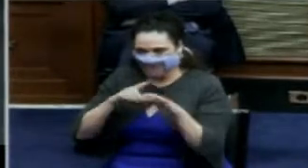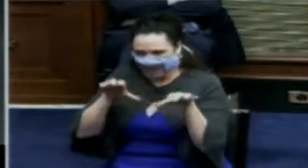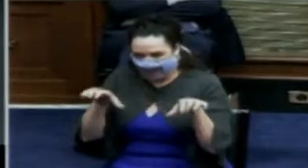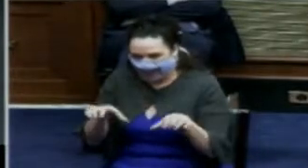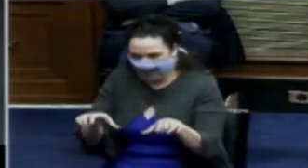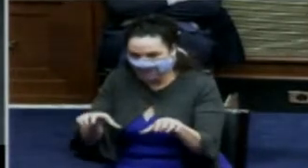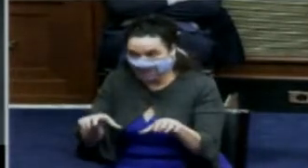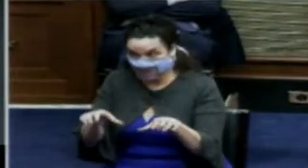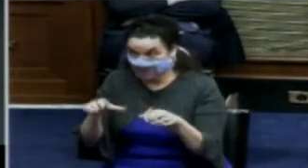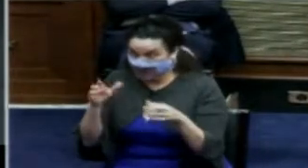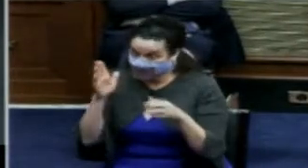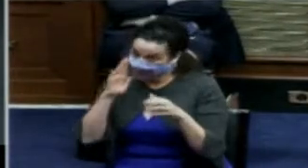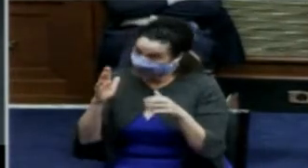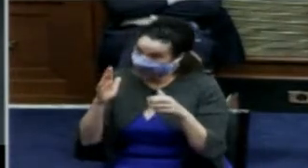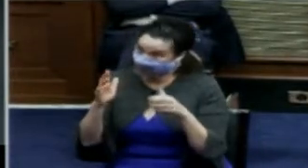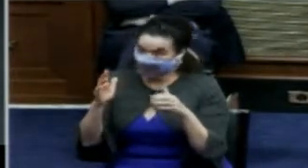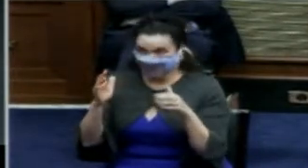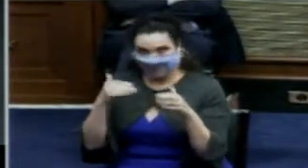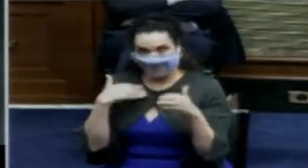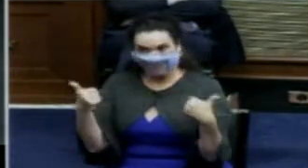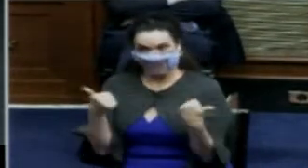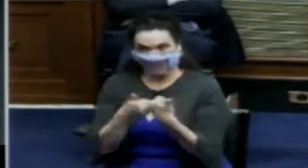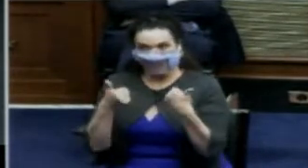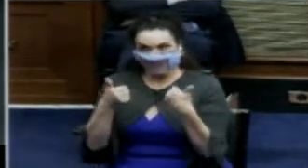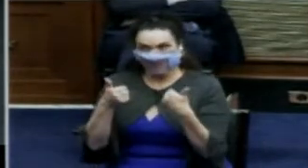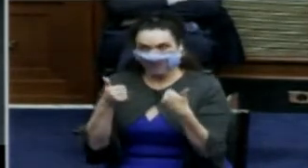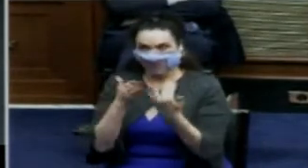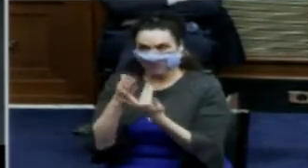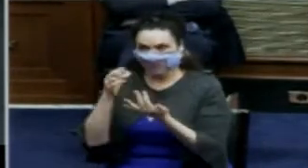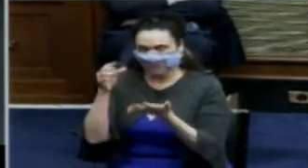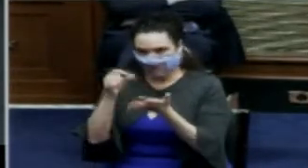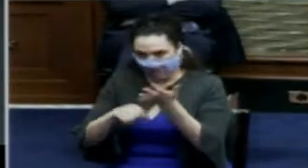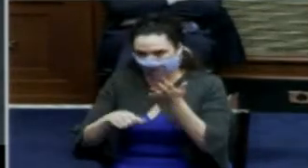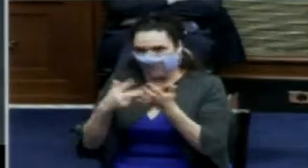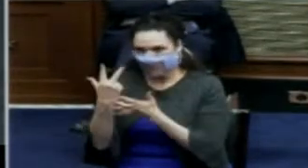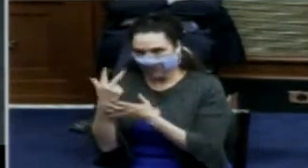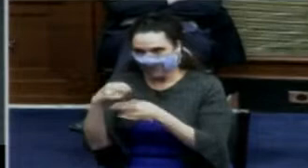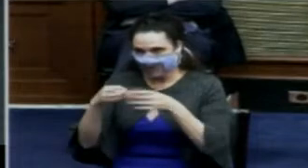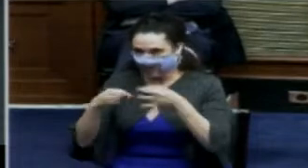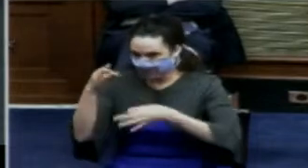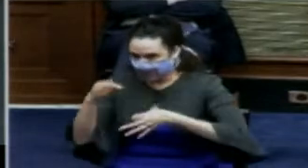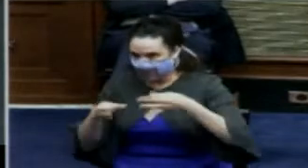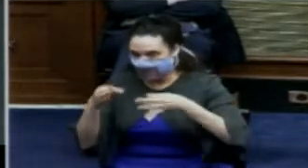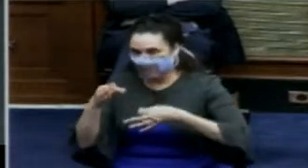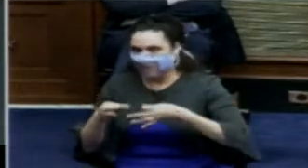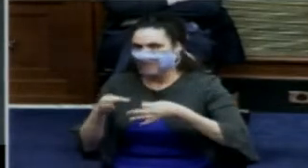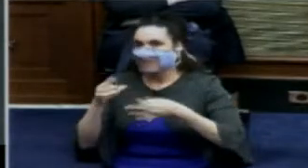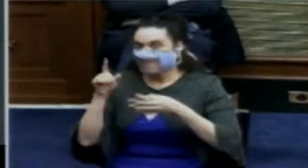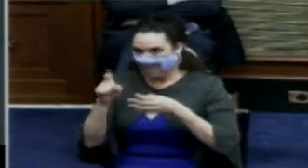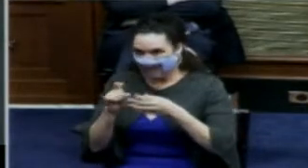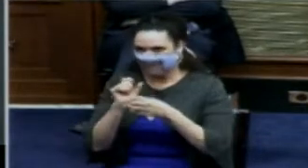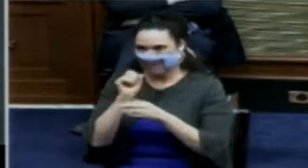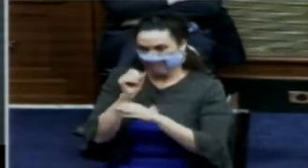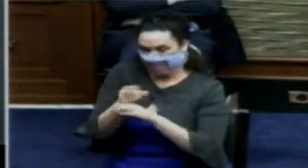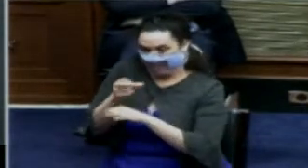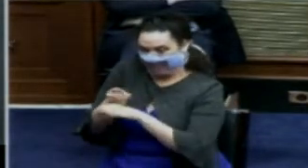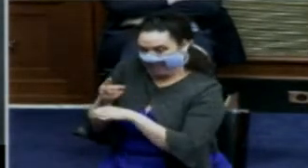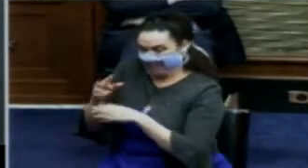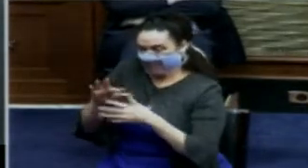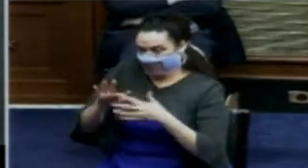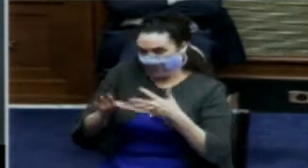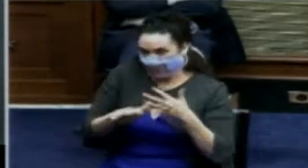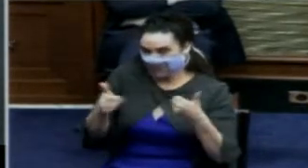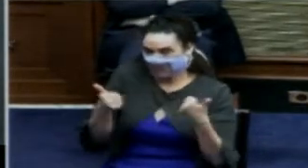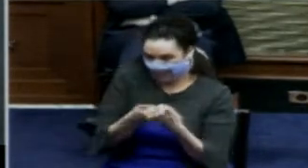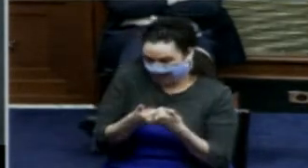be challenged via Article 3. These core challenges will have to be defeated in Congress in order to move forward